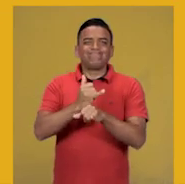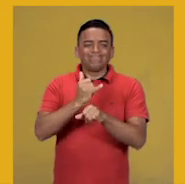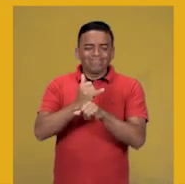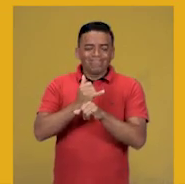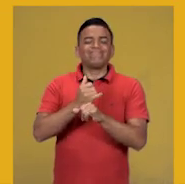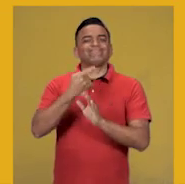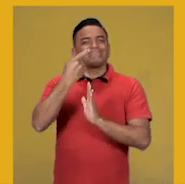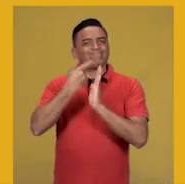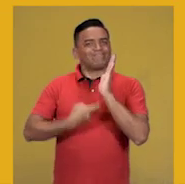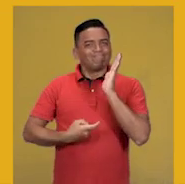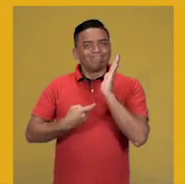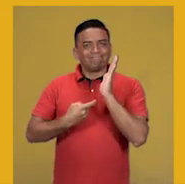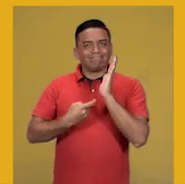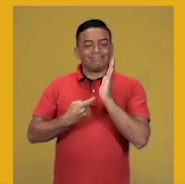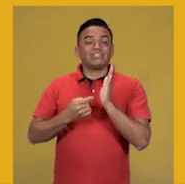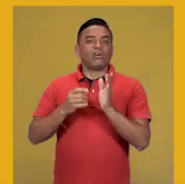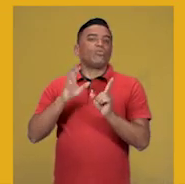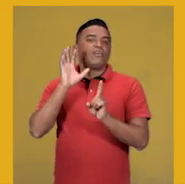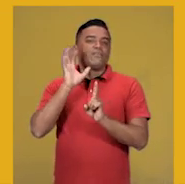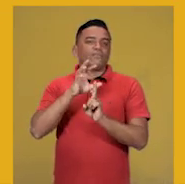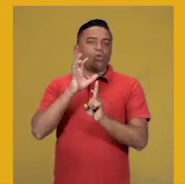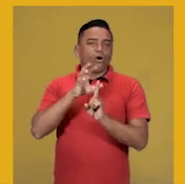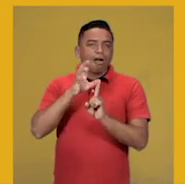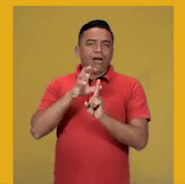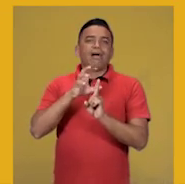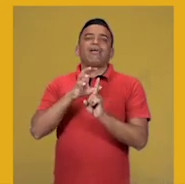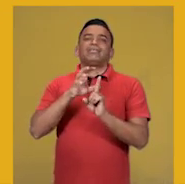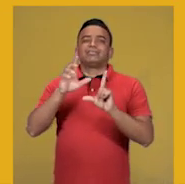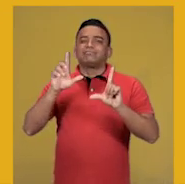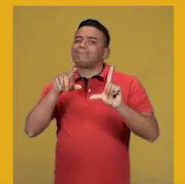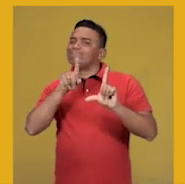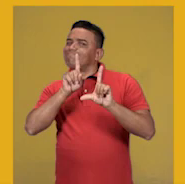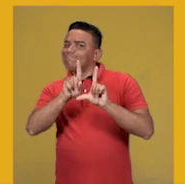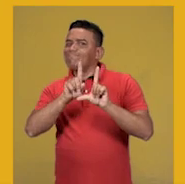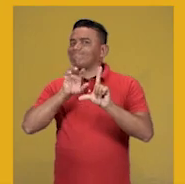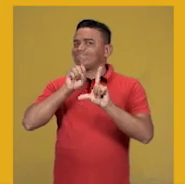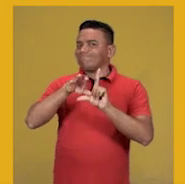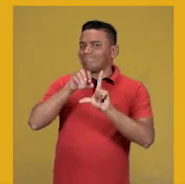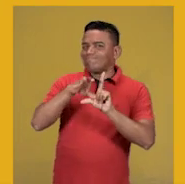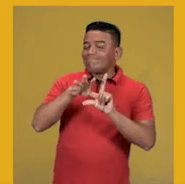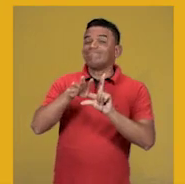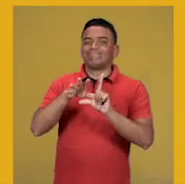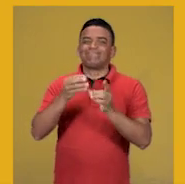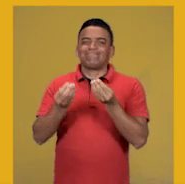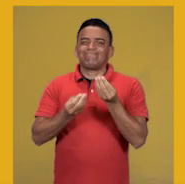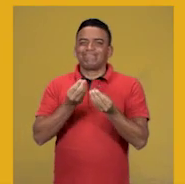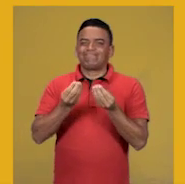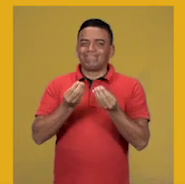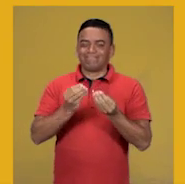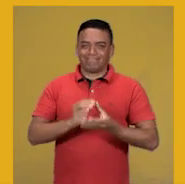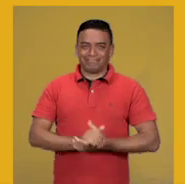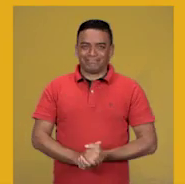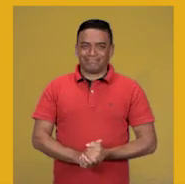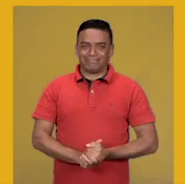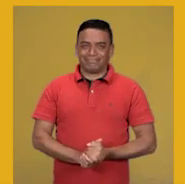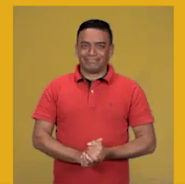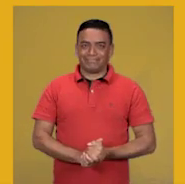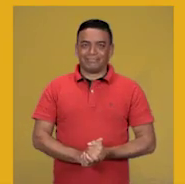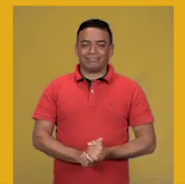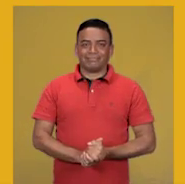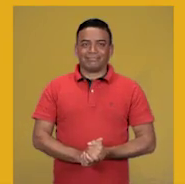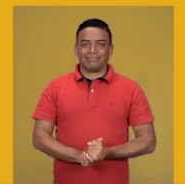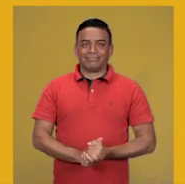use merchandising to influence customer intent and reach their sales goals. In